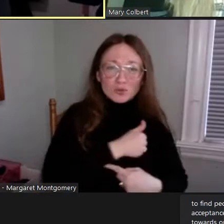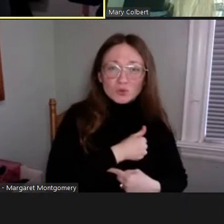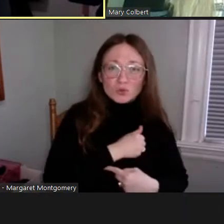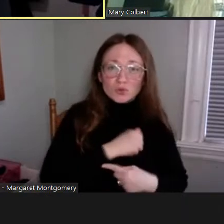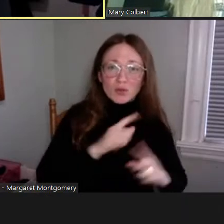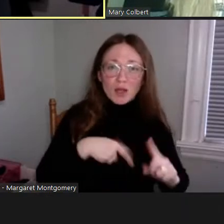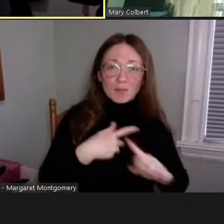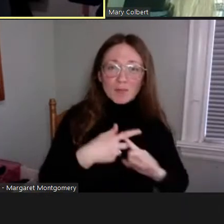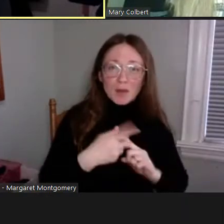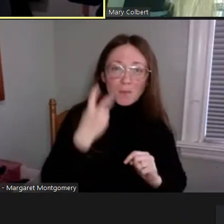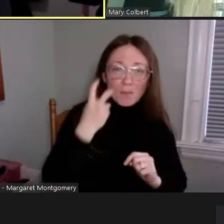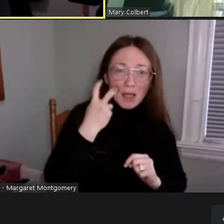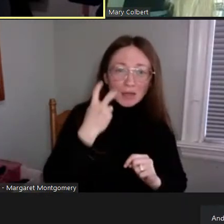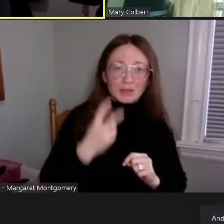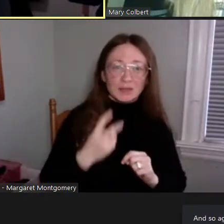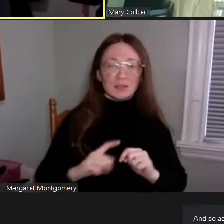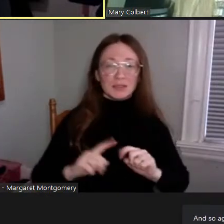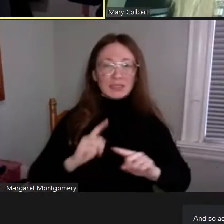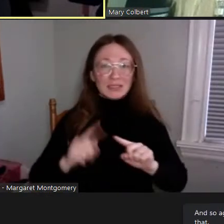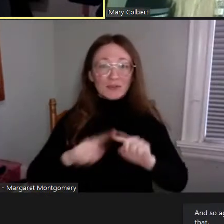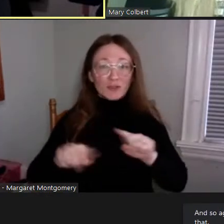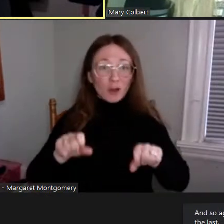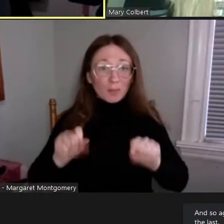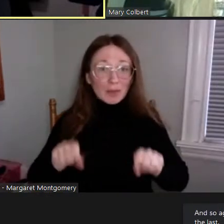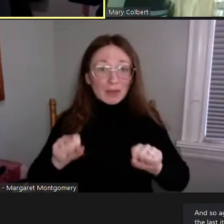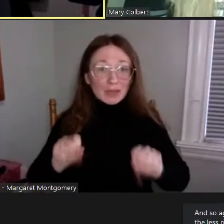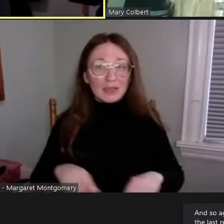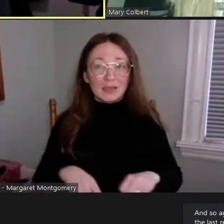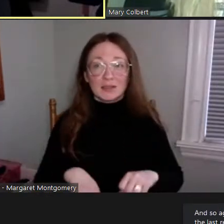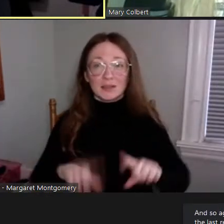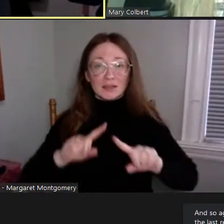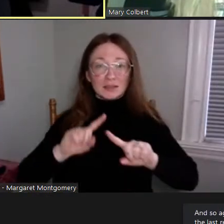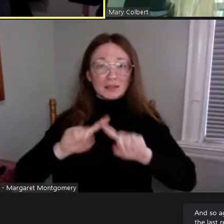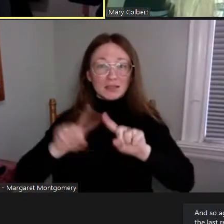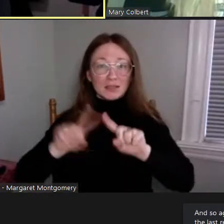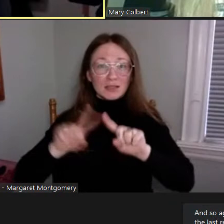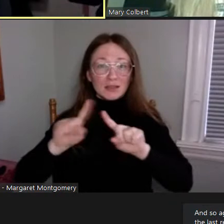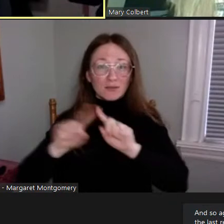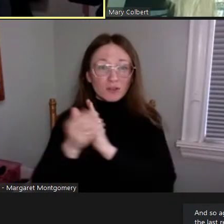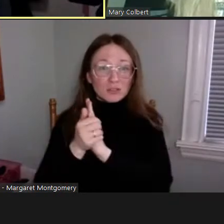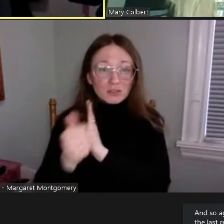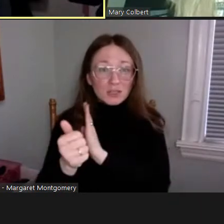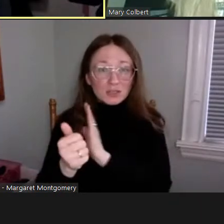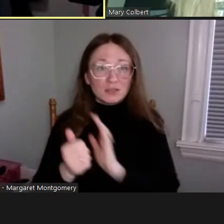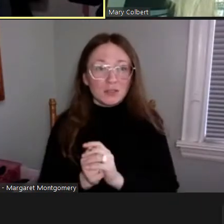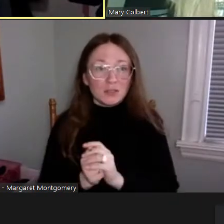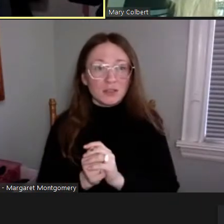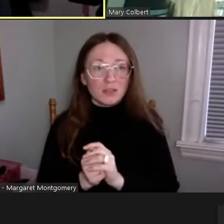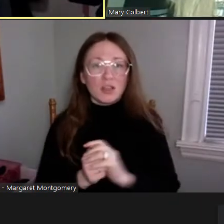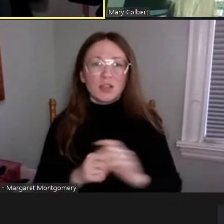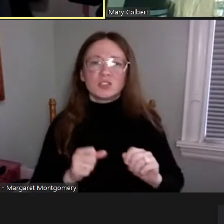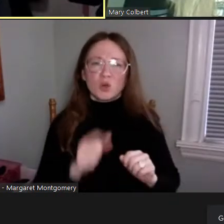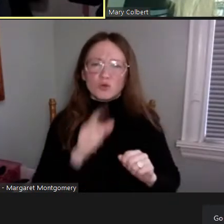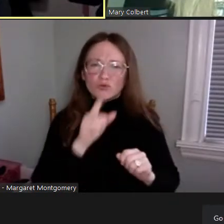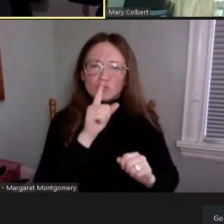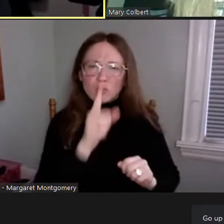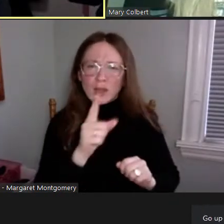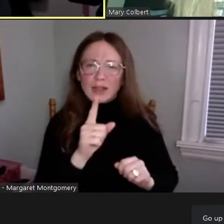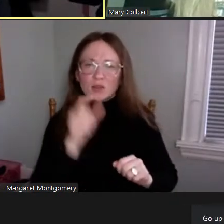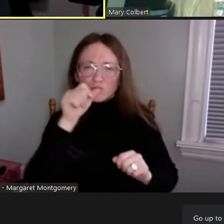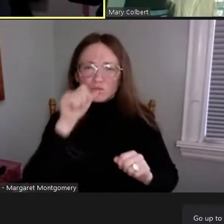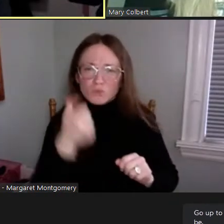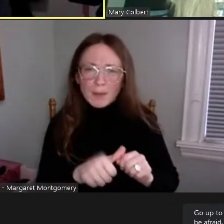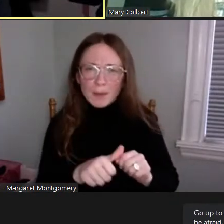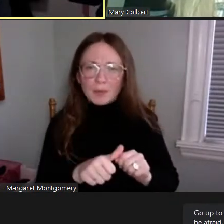so again, going back to what I mentioned in the last response, go up to that individual, don't be fearful, don't